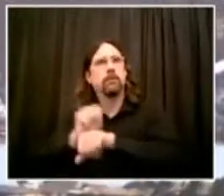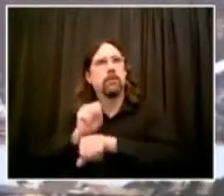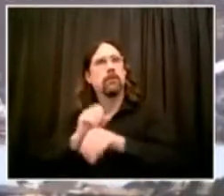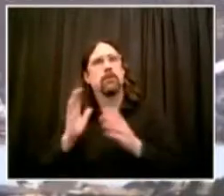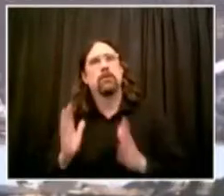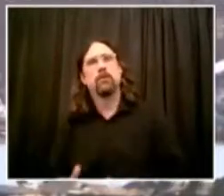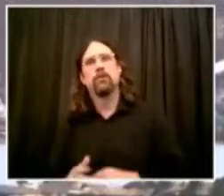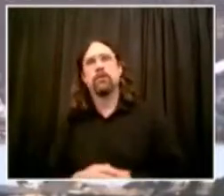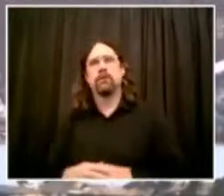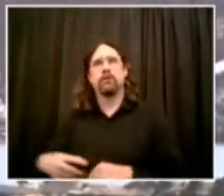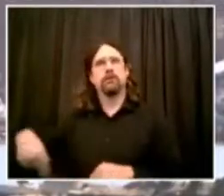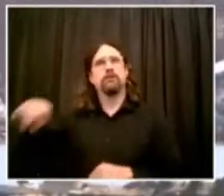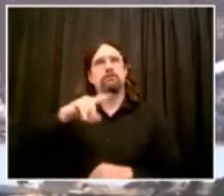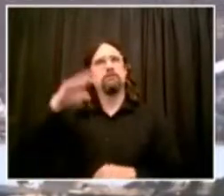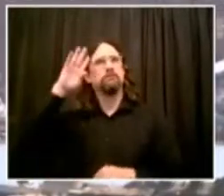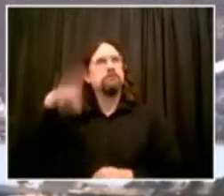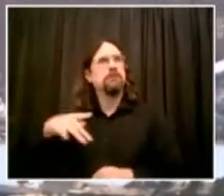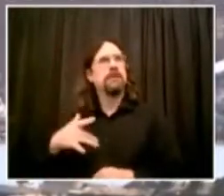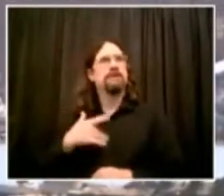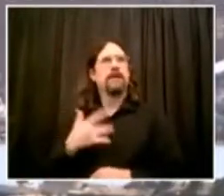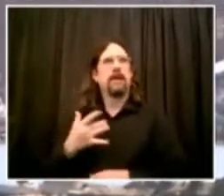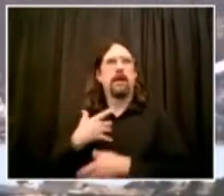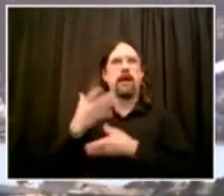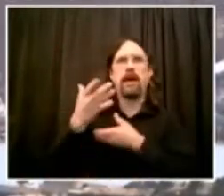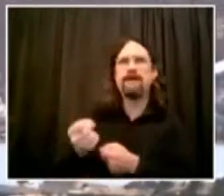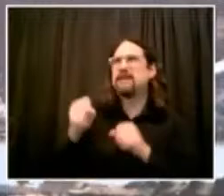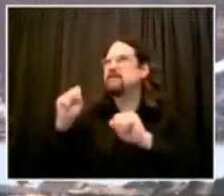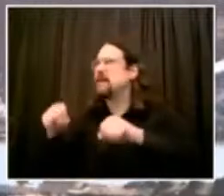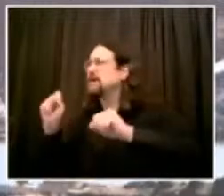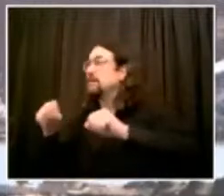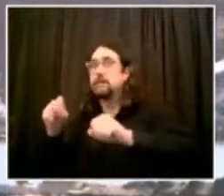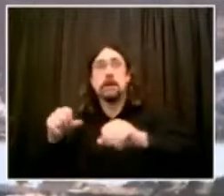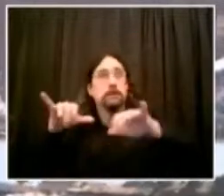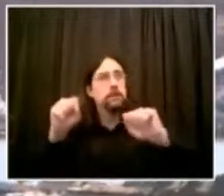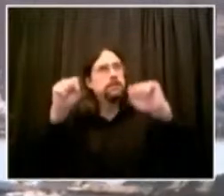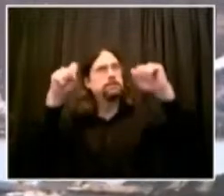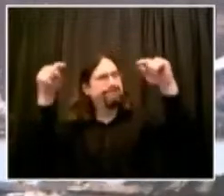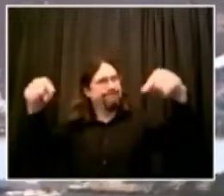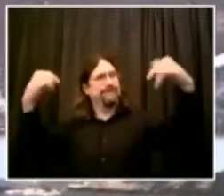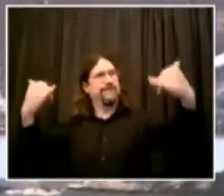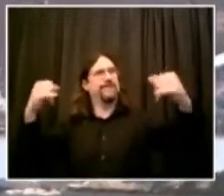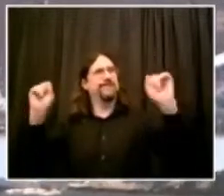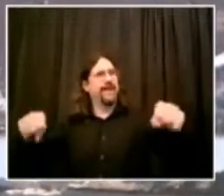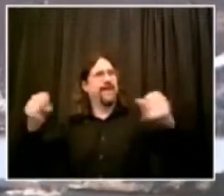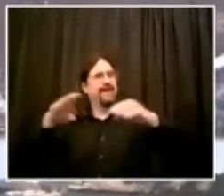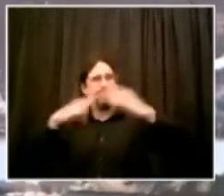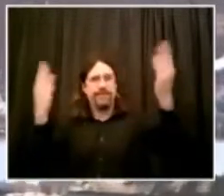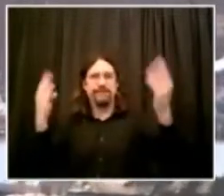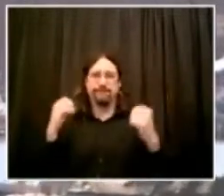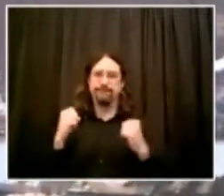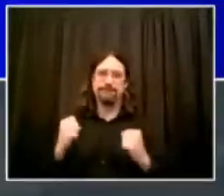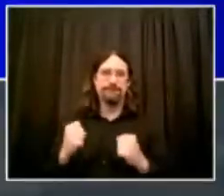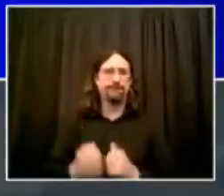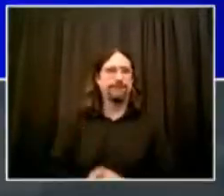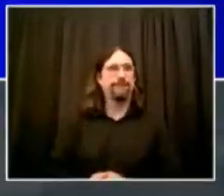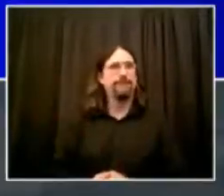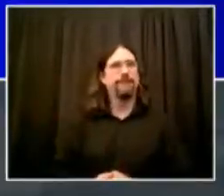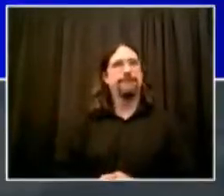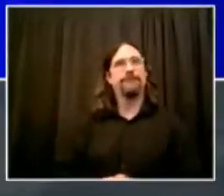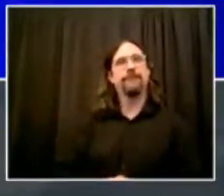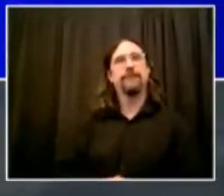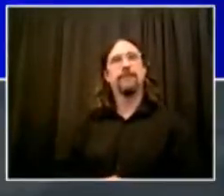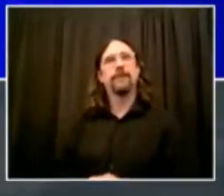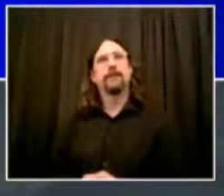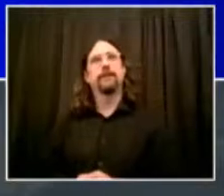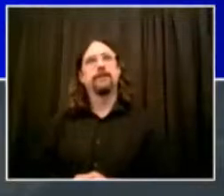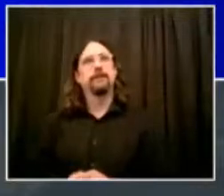here. Now, what comes back today? Construction, manufacturing, wholesale, and non-essential retail